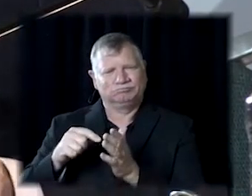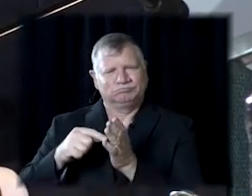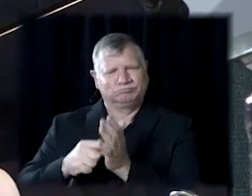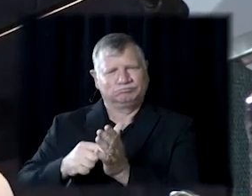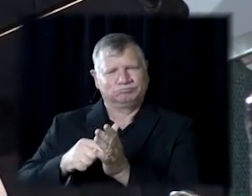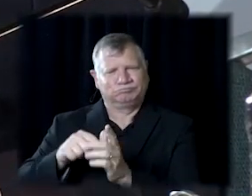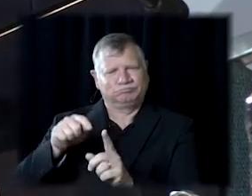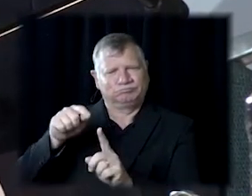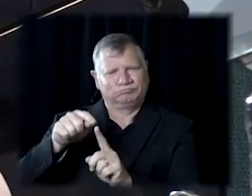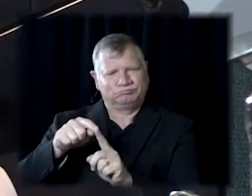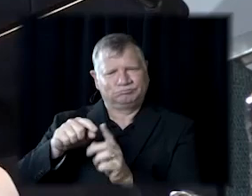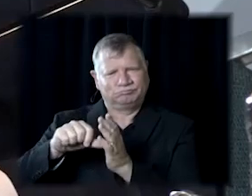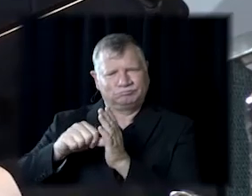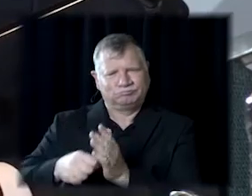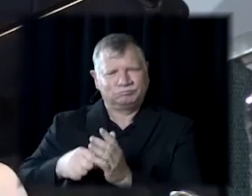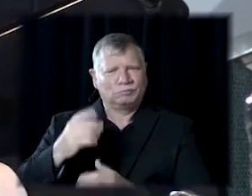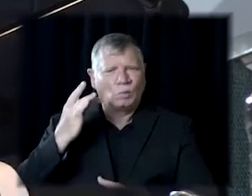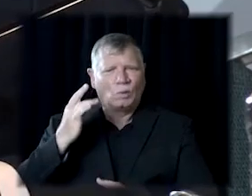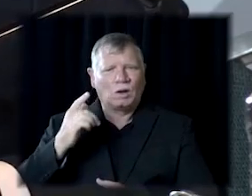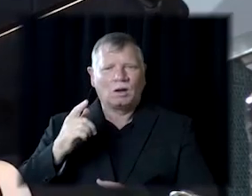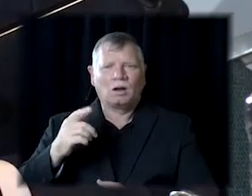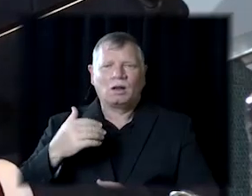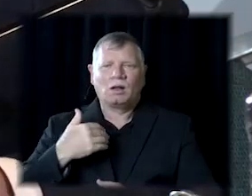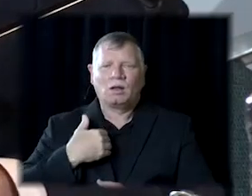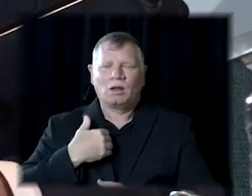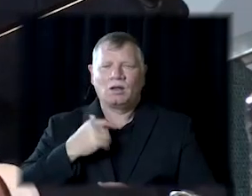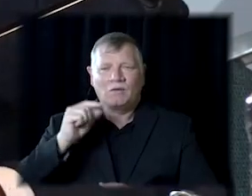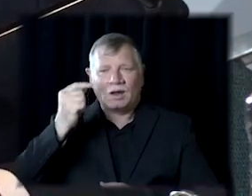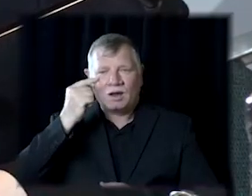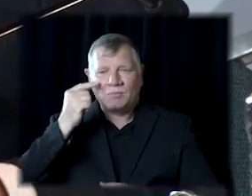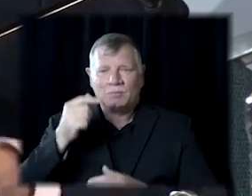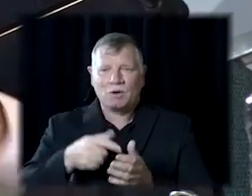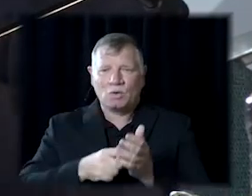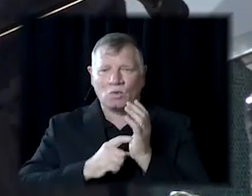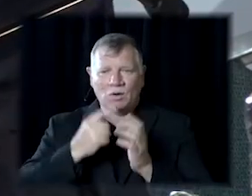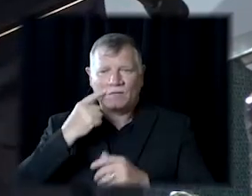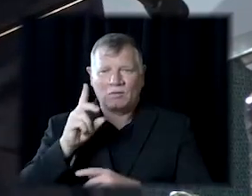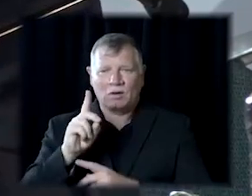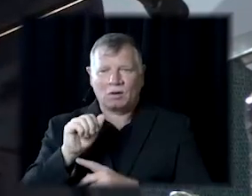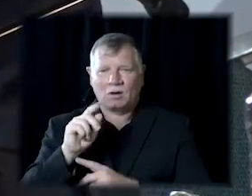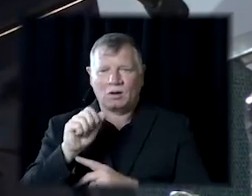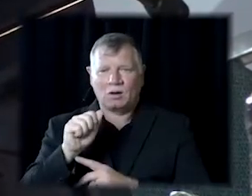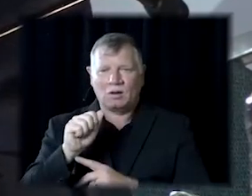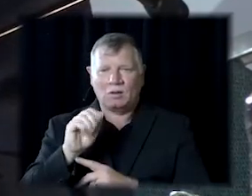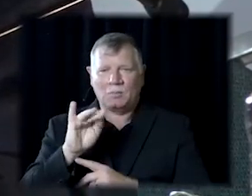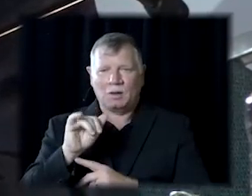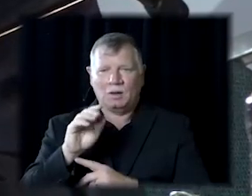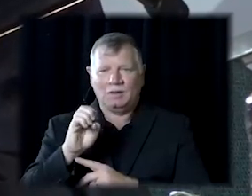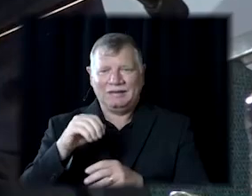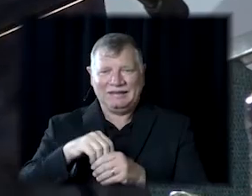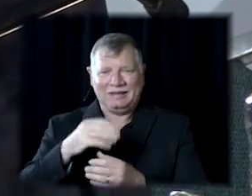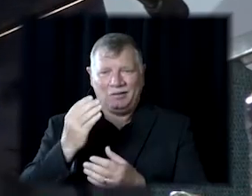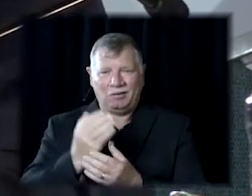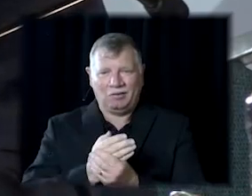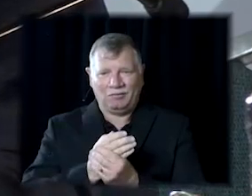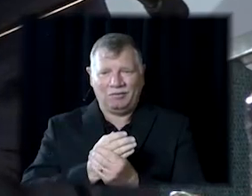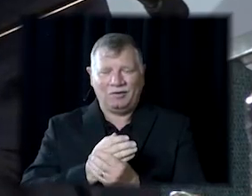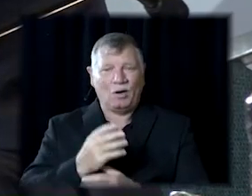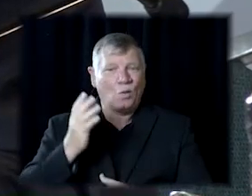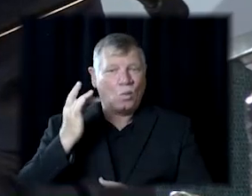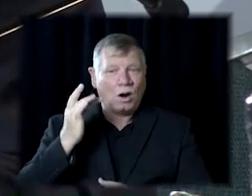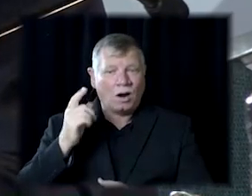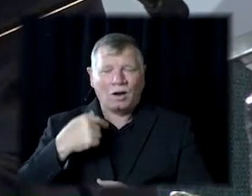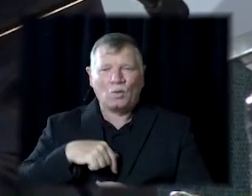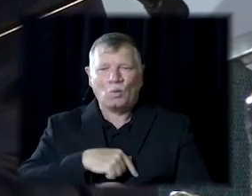reason that there is a government requirement for the database and the contract to be on file is